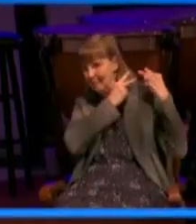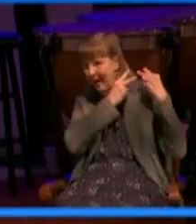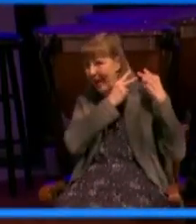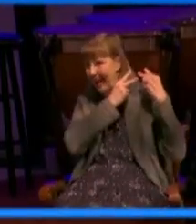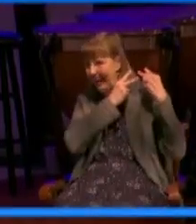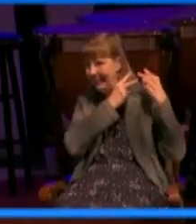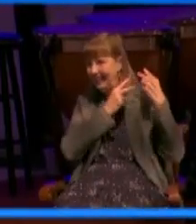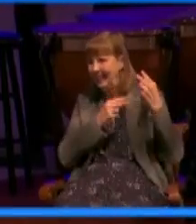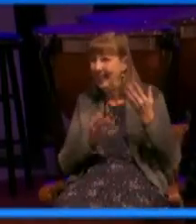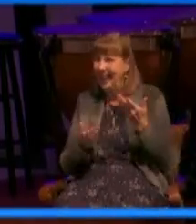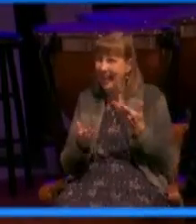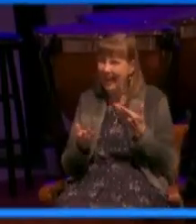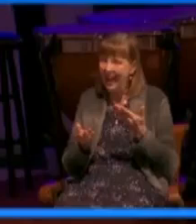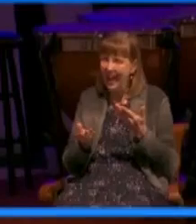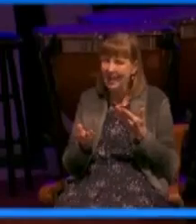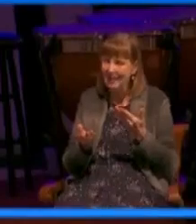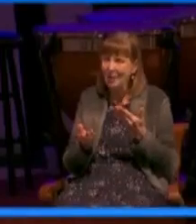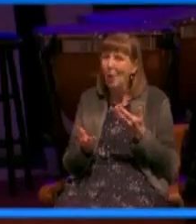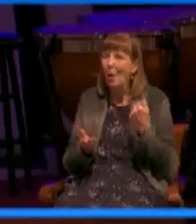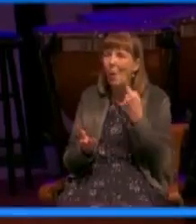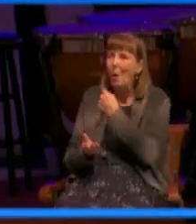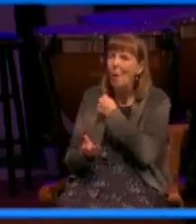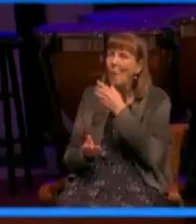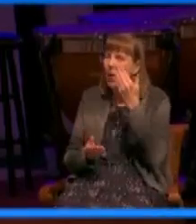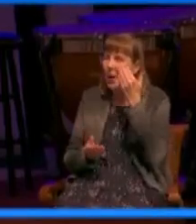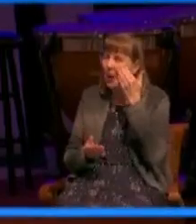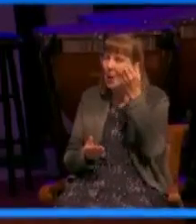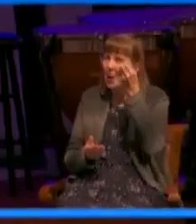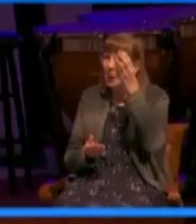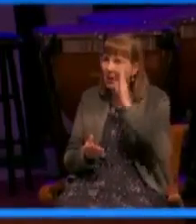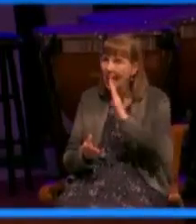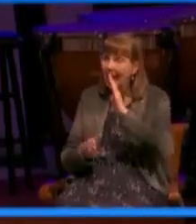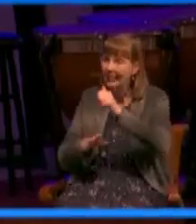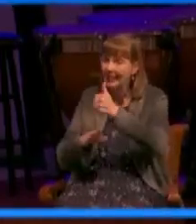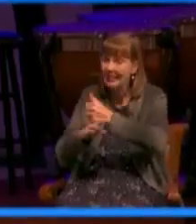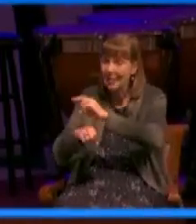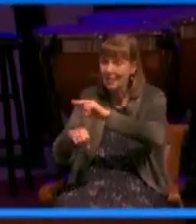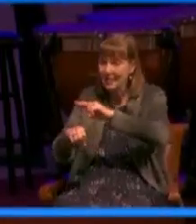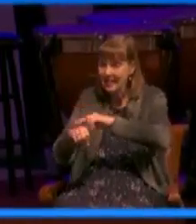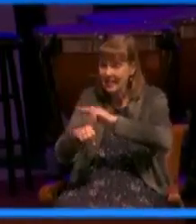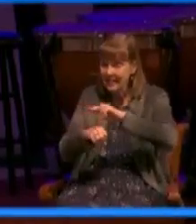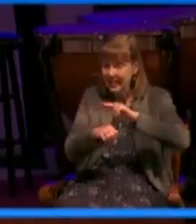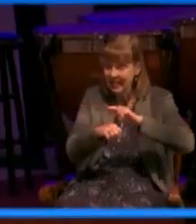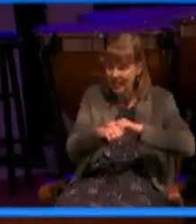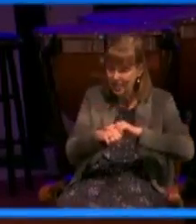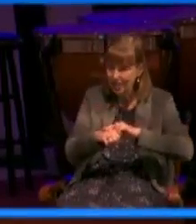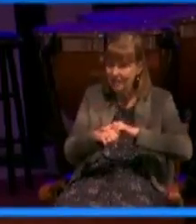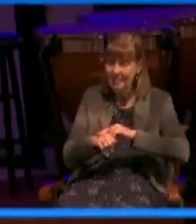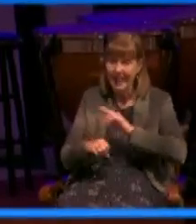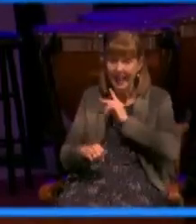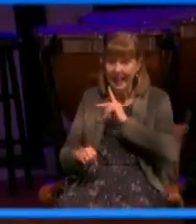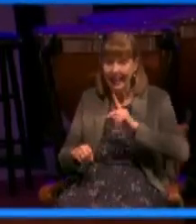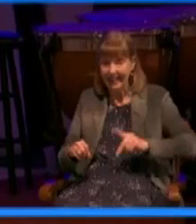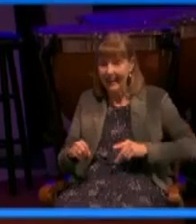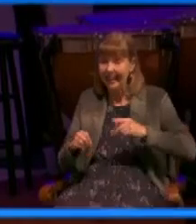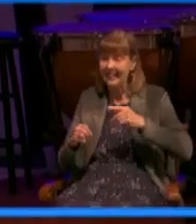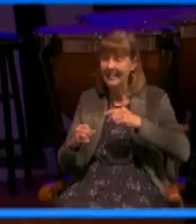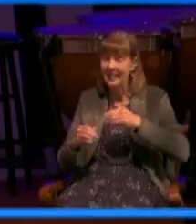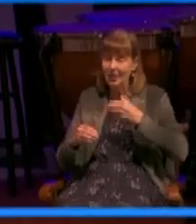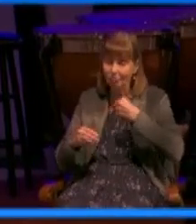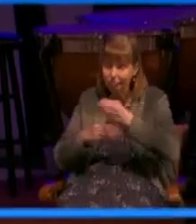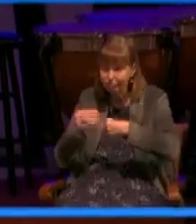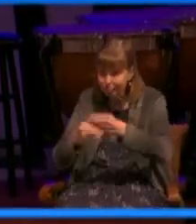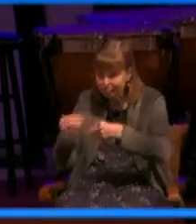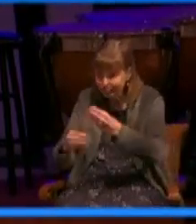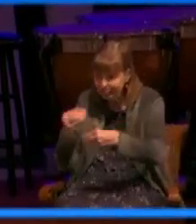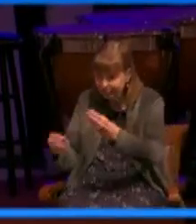going to establish in him a nation, and God was going to bring kings, and God was going to fulfill his promises. What we know is that what God is doing through